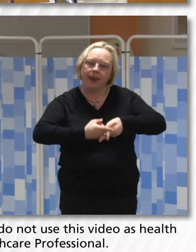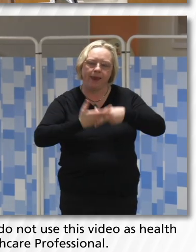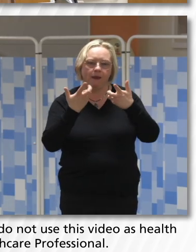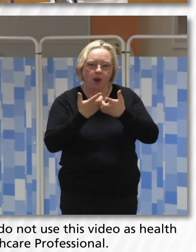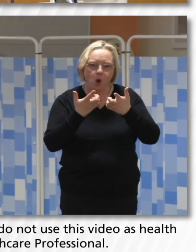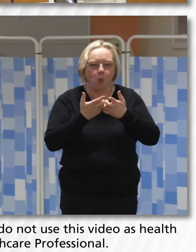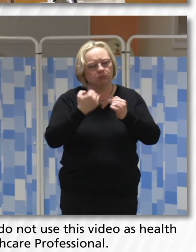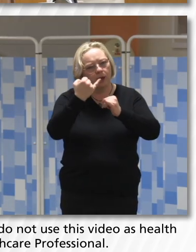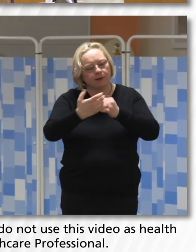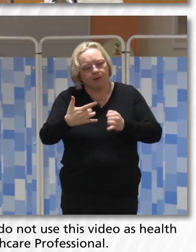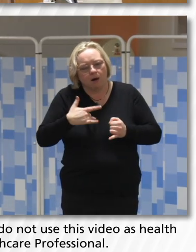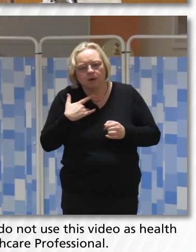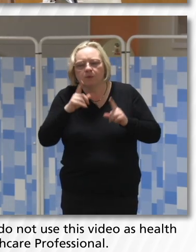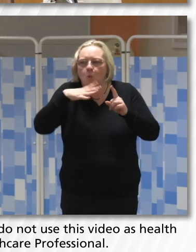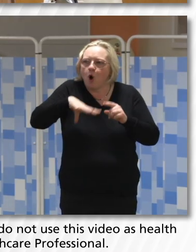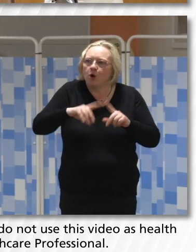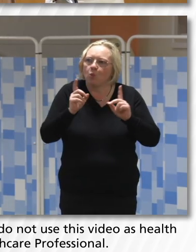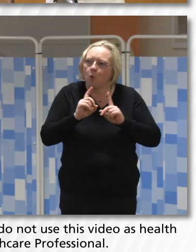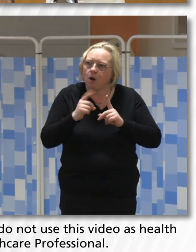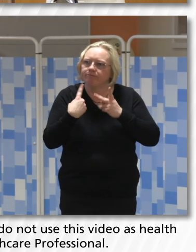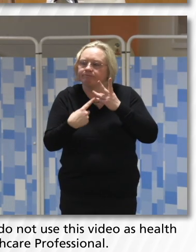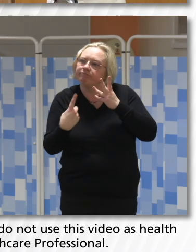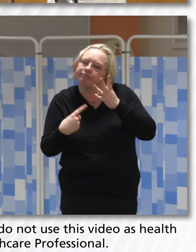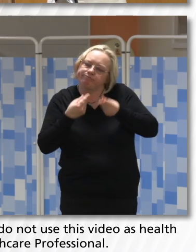patients come to the end of their life. But again, she's been